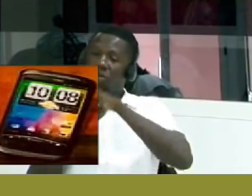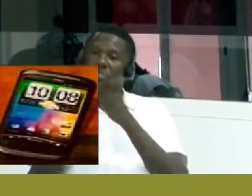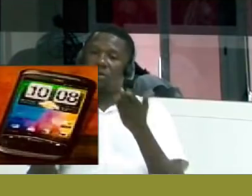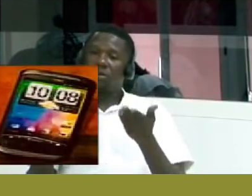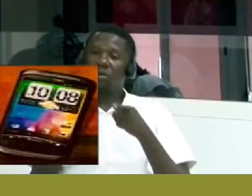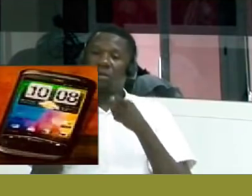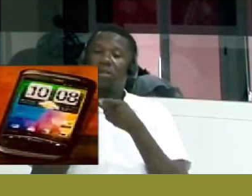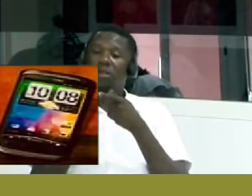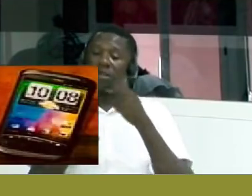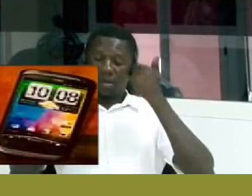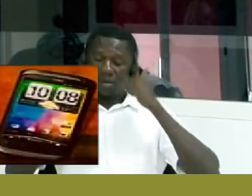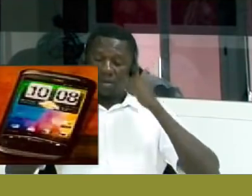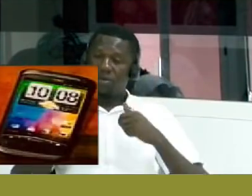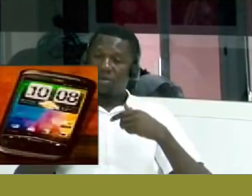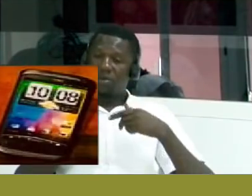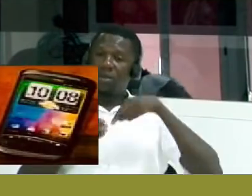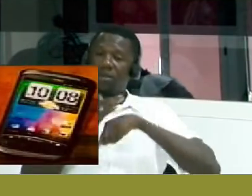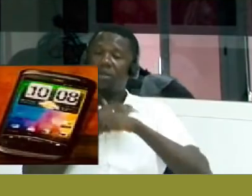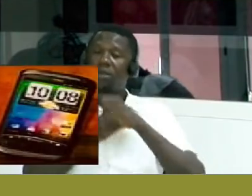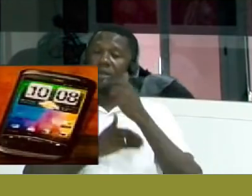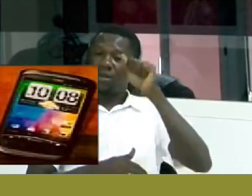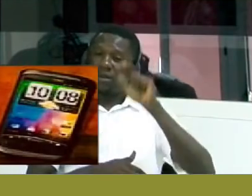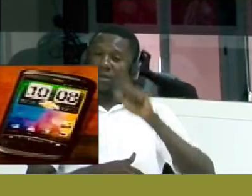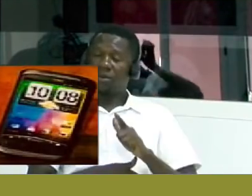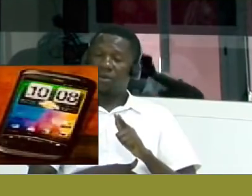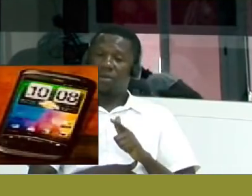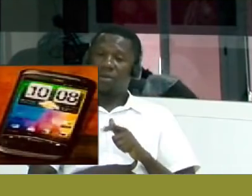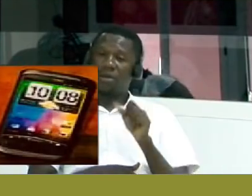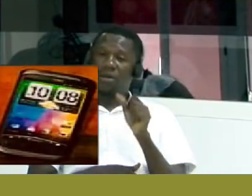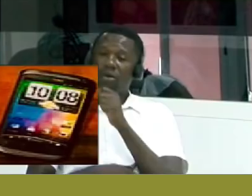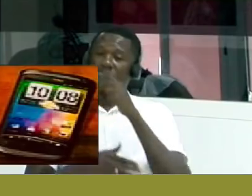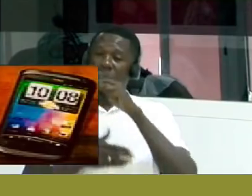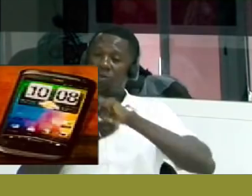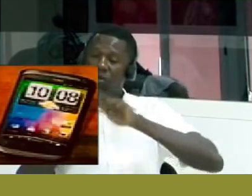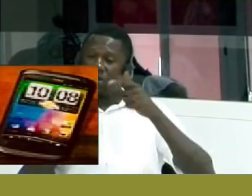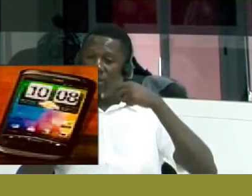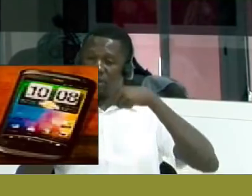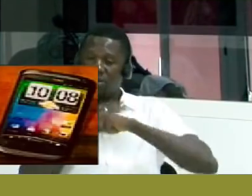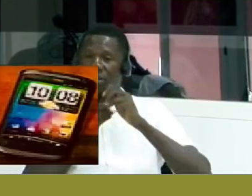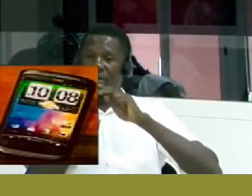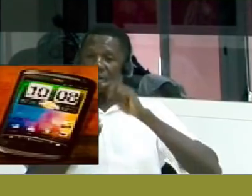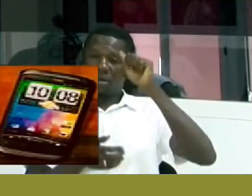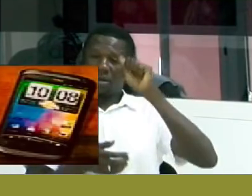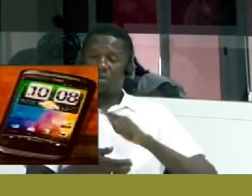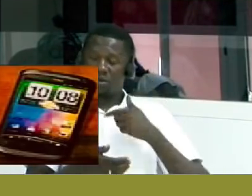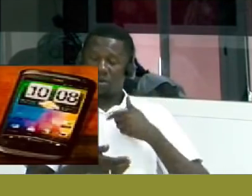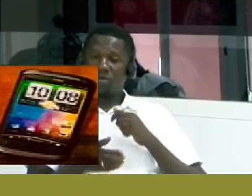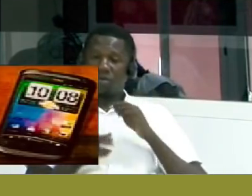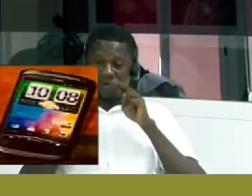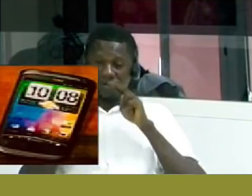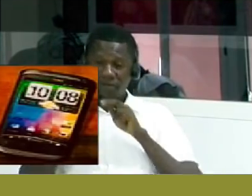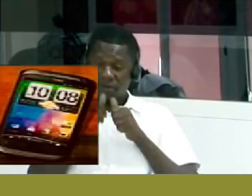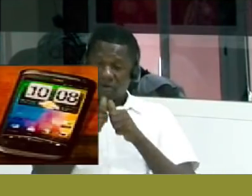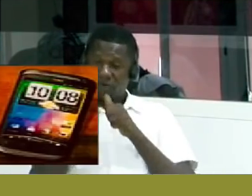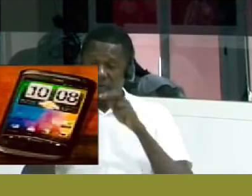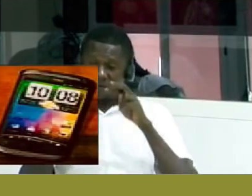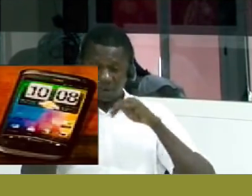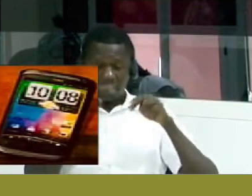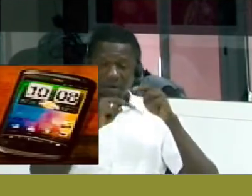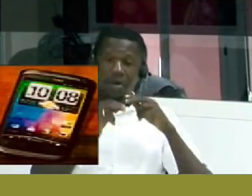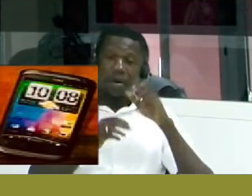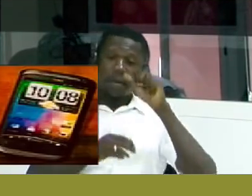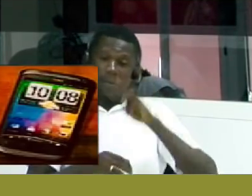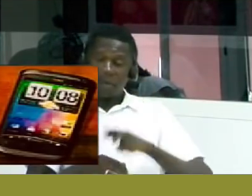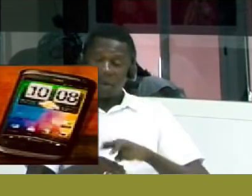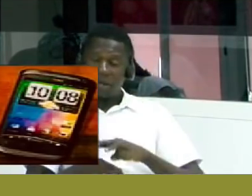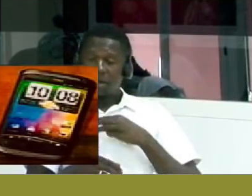April. The remaining weeks in April, I was on this matter. May, I was on this matter.